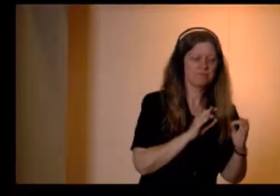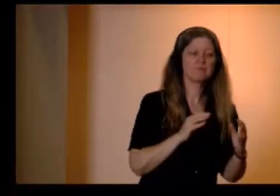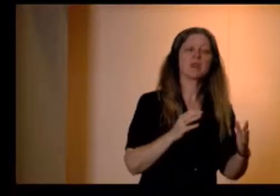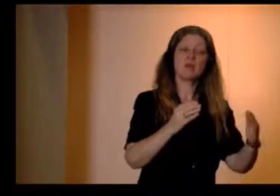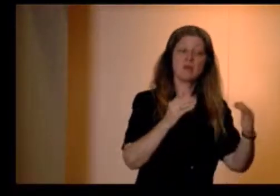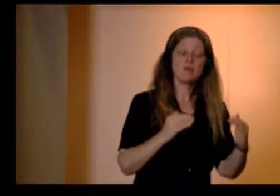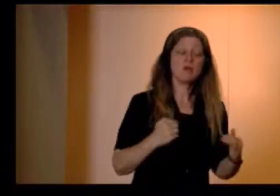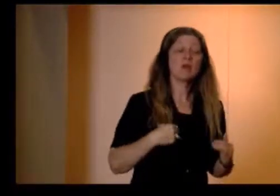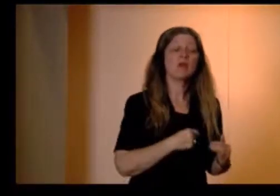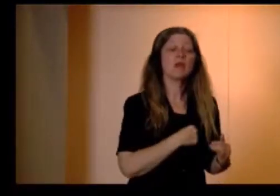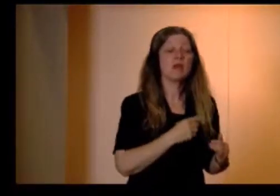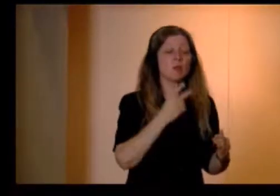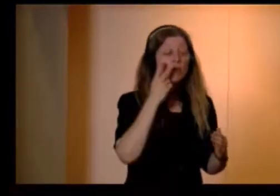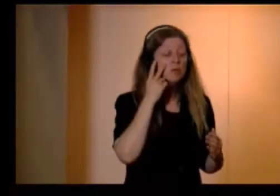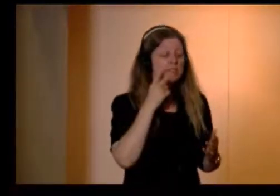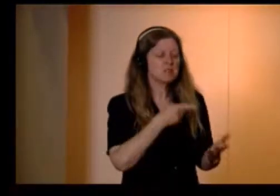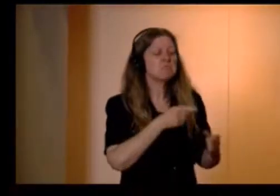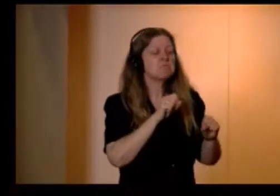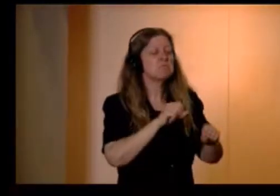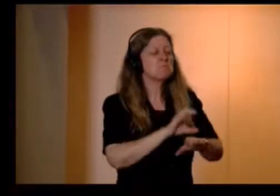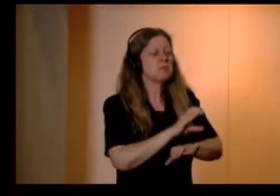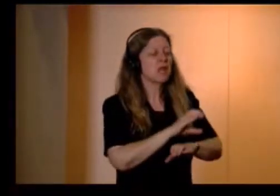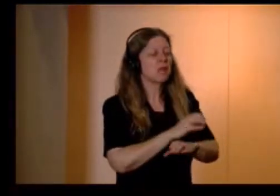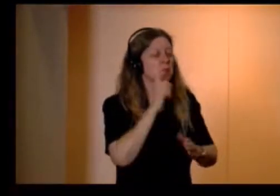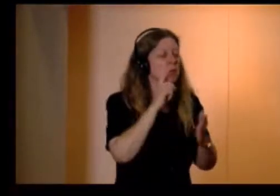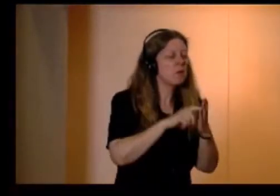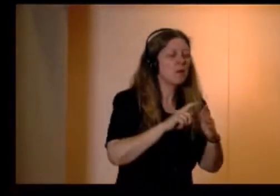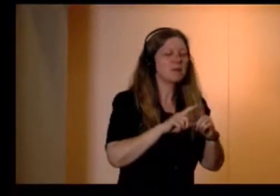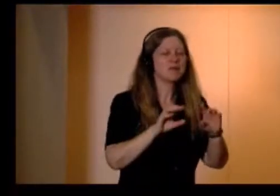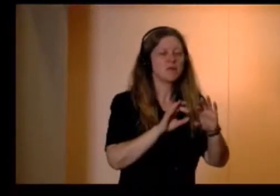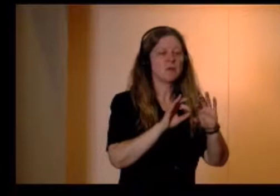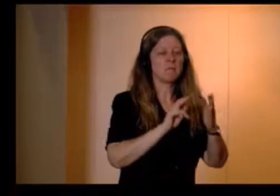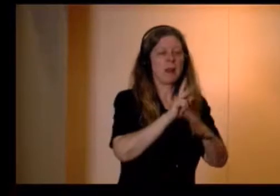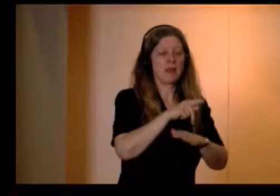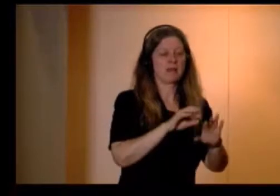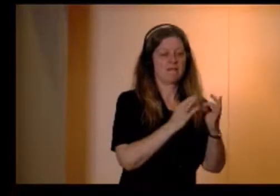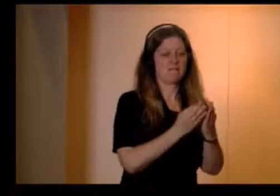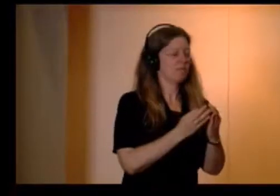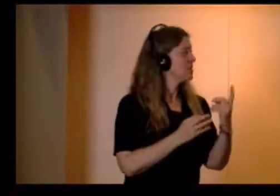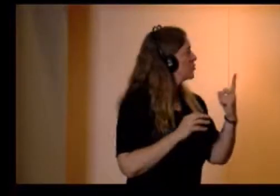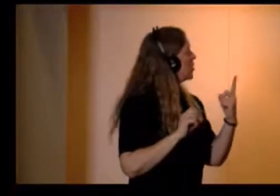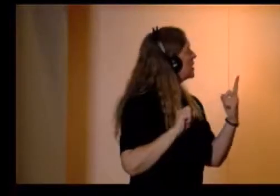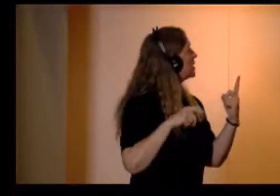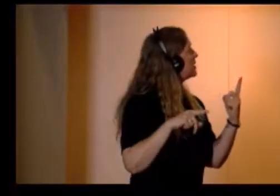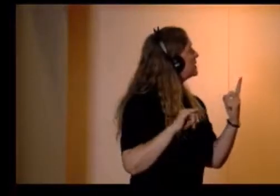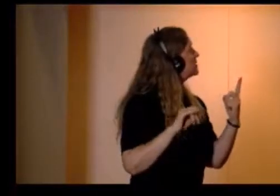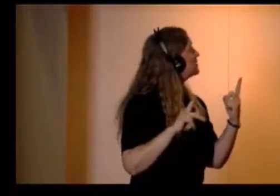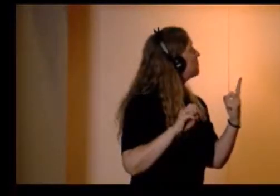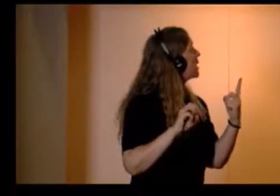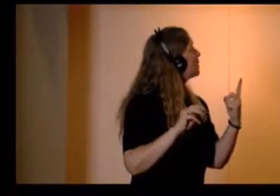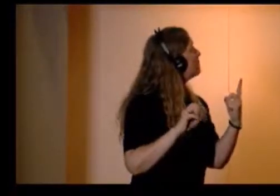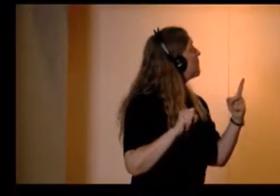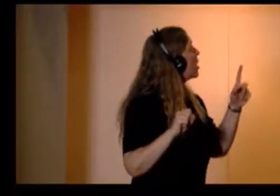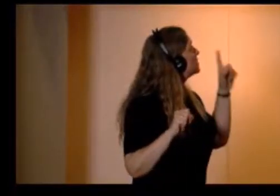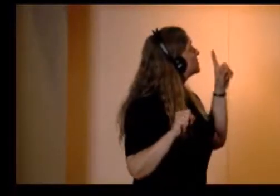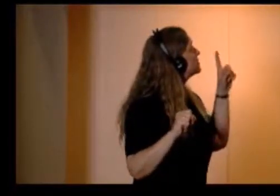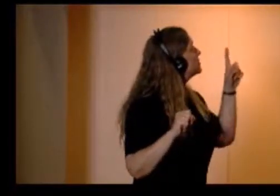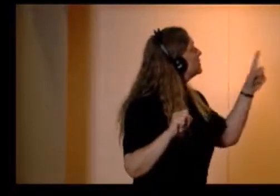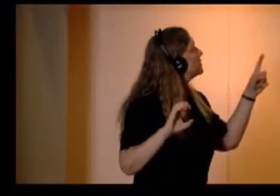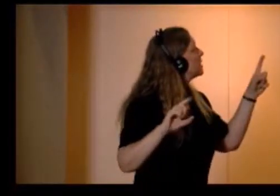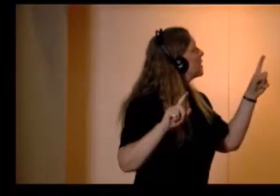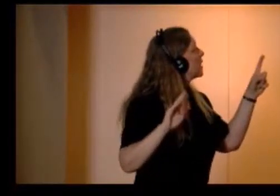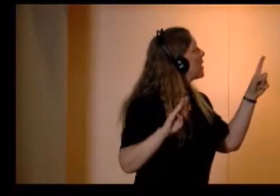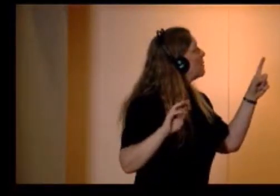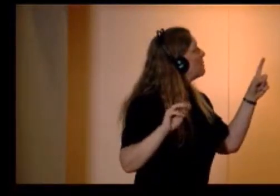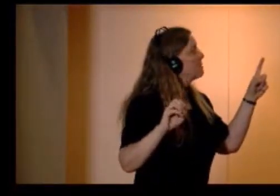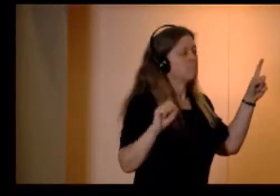between families of plants. And so here's two families. One's called the spike moss, one's called the club moss. And to the untrained eye,